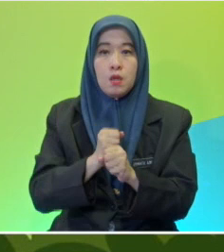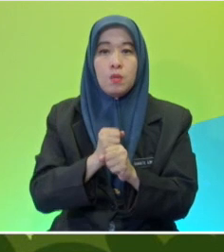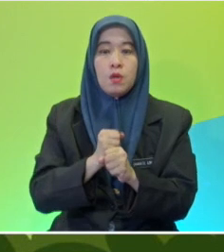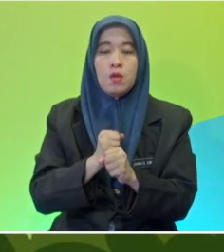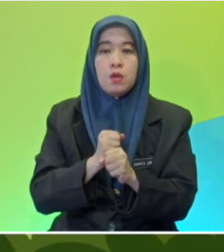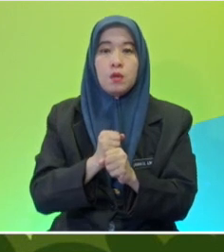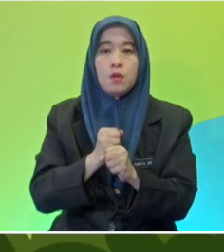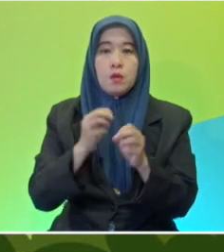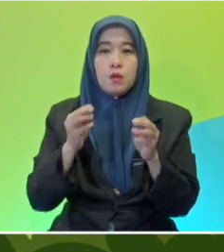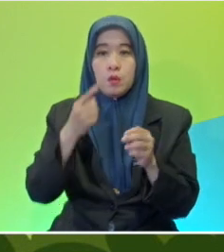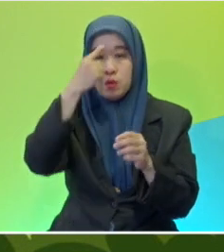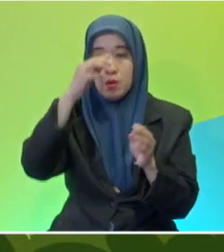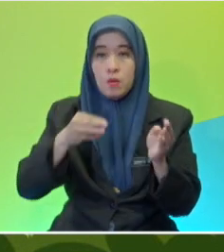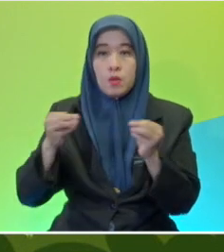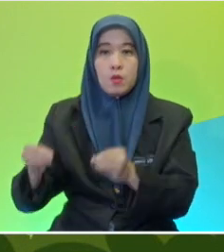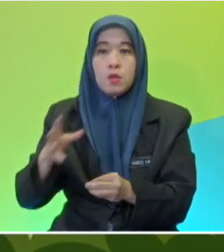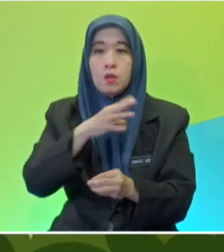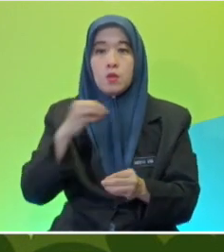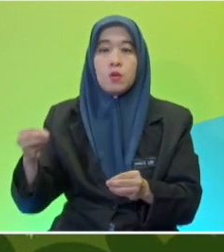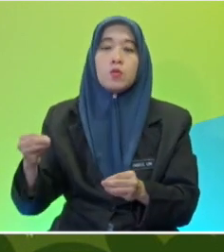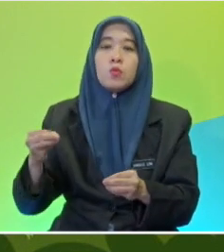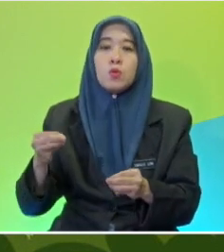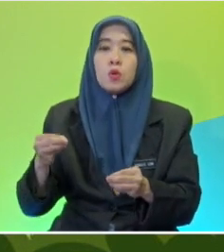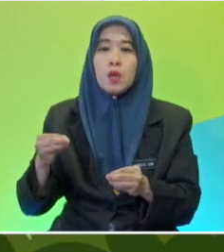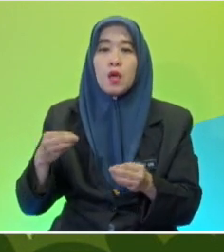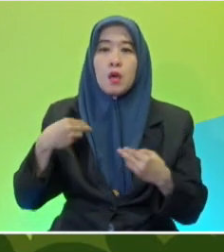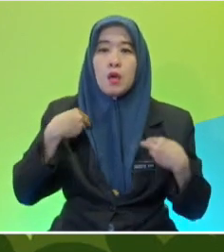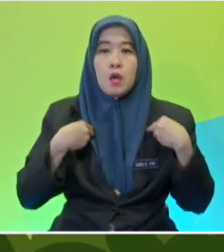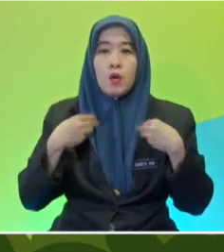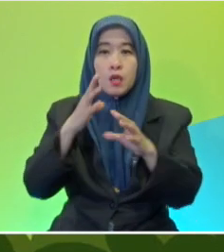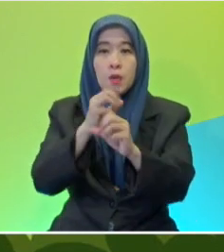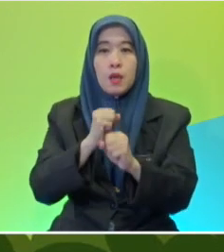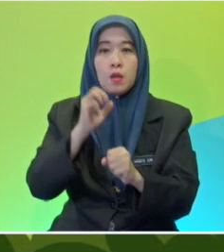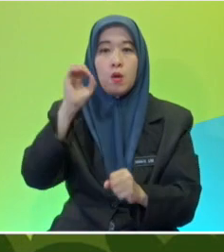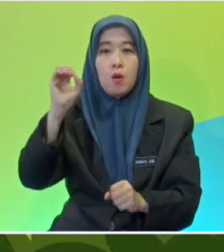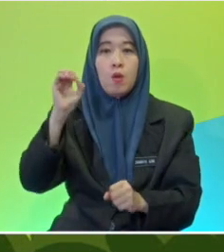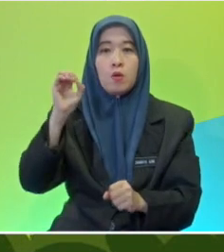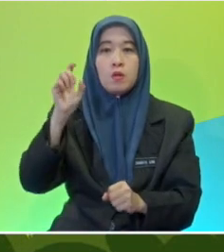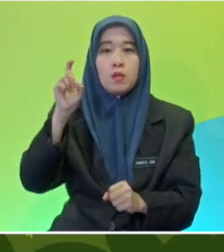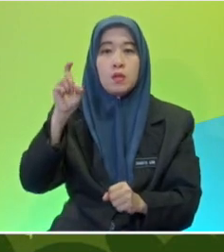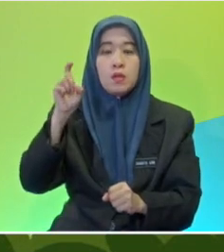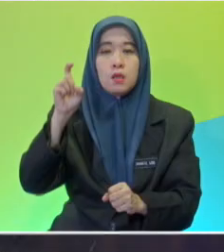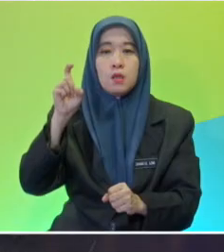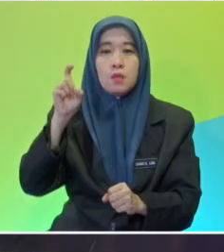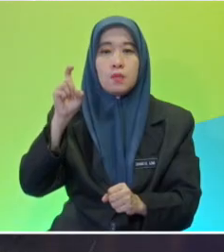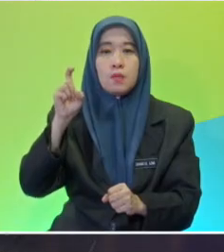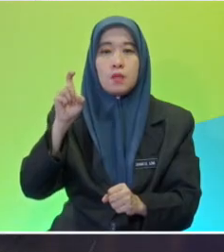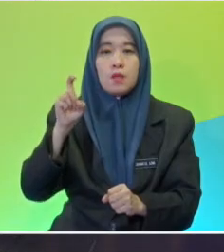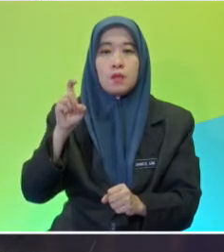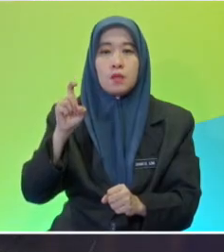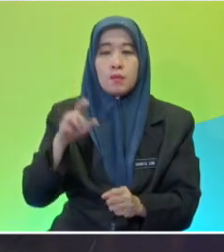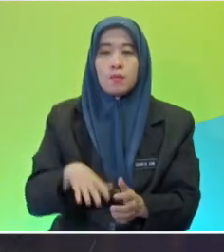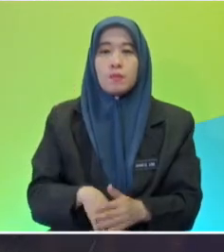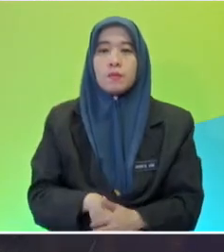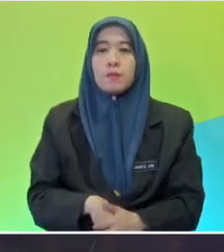example, like you mentioned, oxygen. Which we need, or because without oxygen, then we won't be able to breathe. Yeah, exactly.